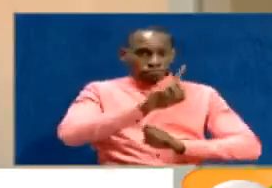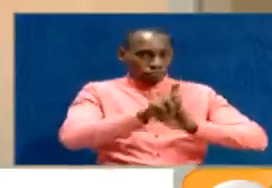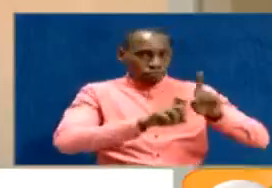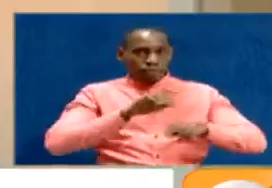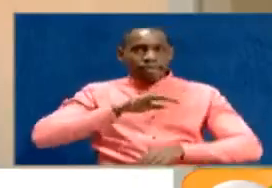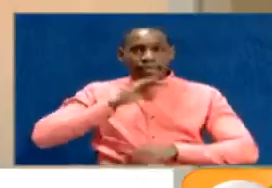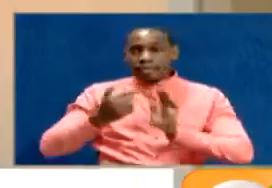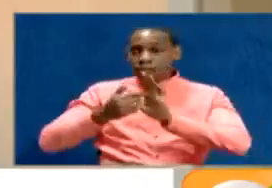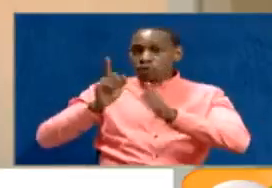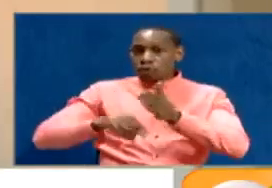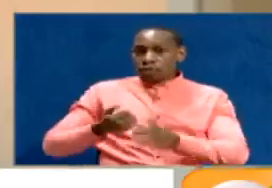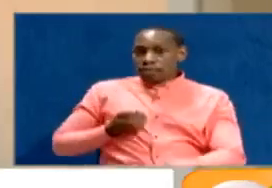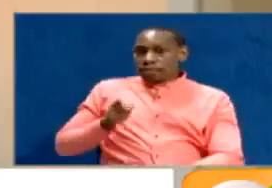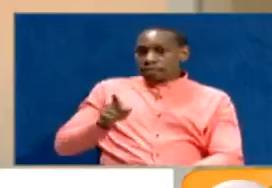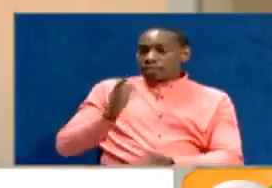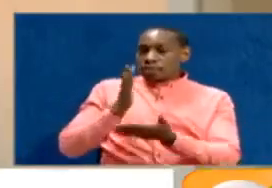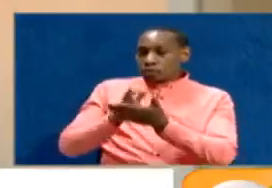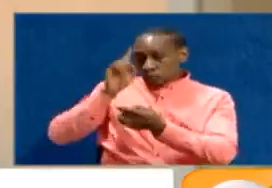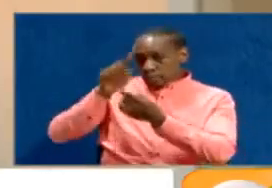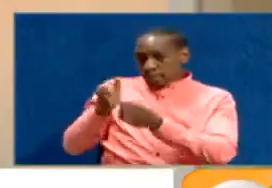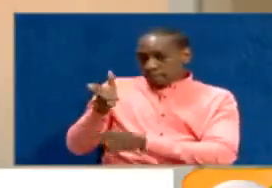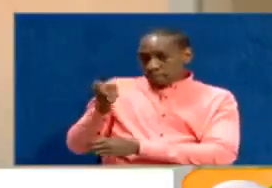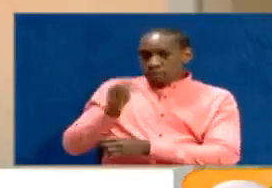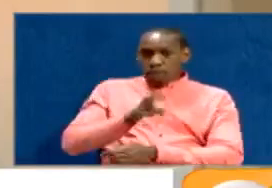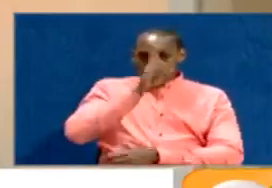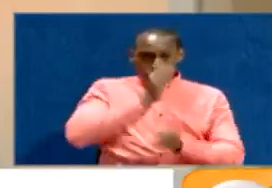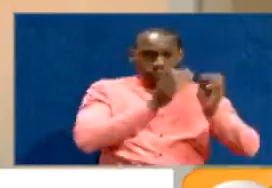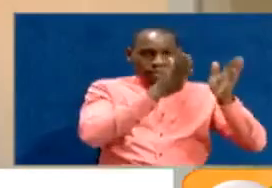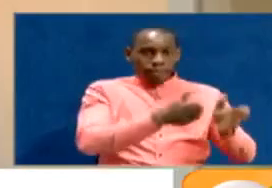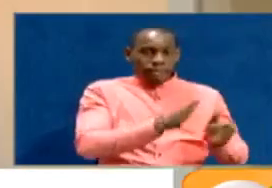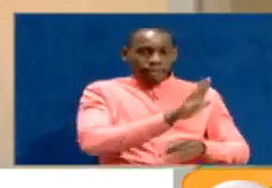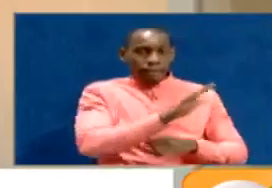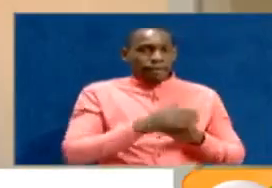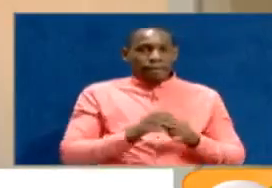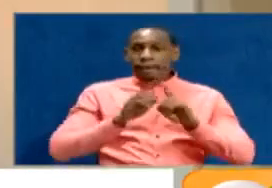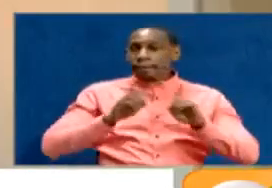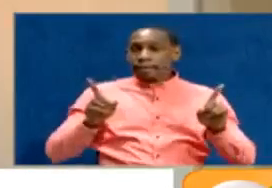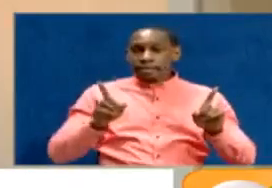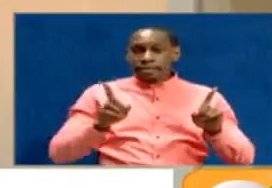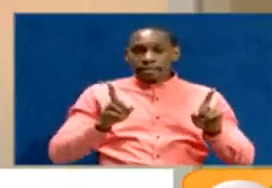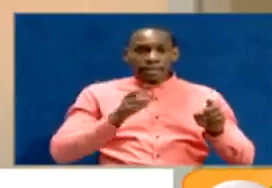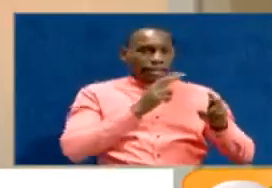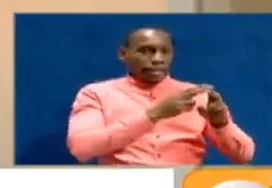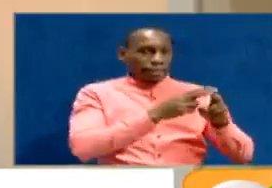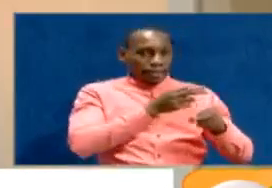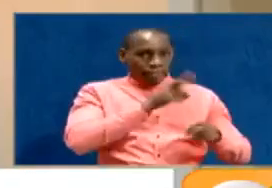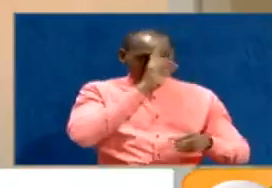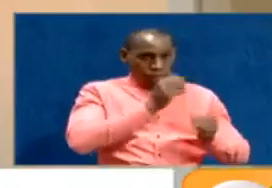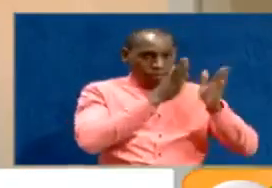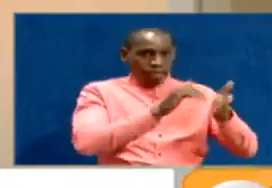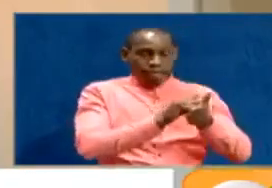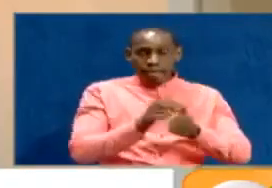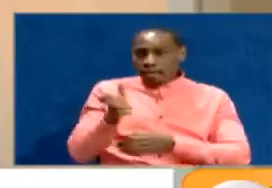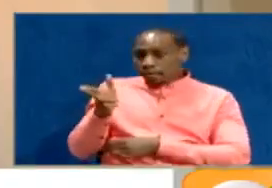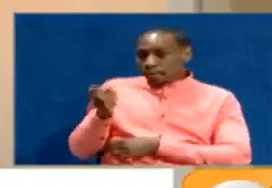into her death revealed that she was deliberately shot by a police officer. However, the identity of the officer who